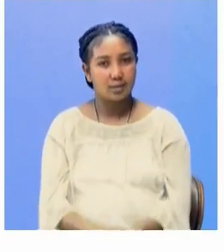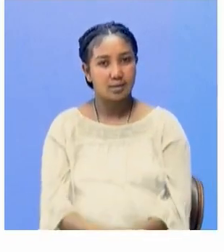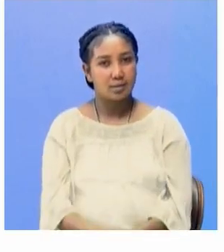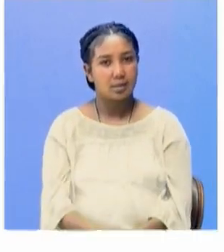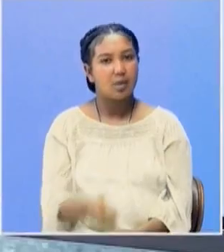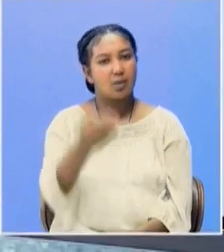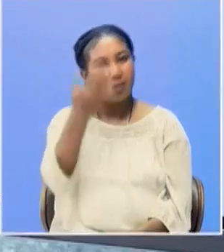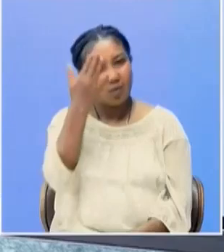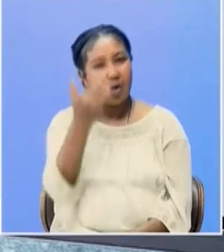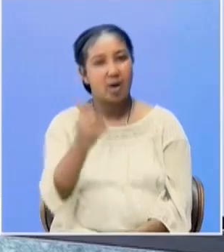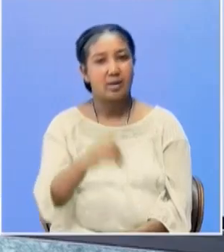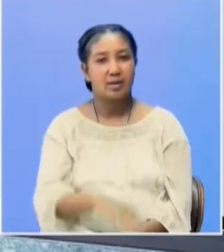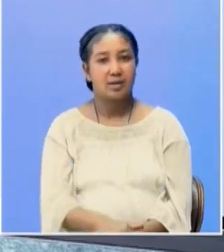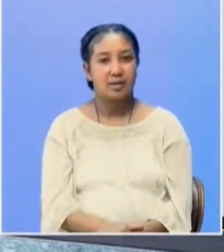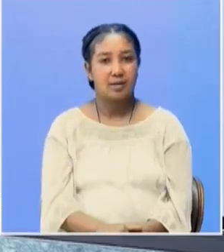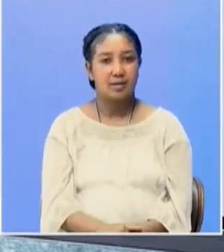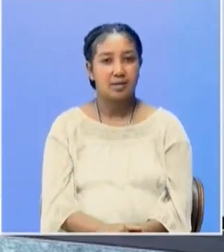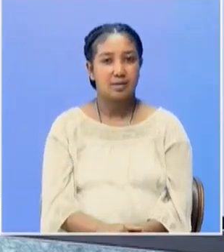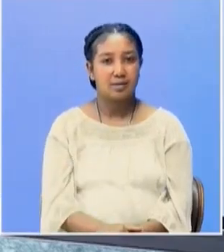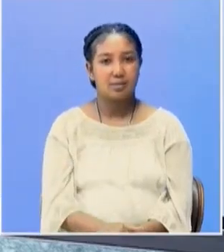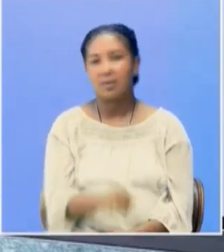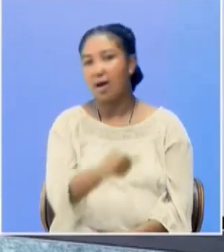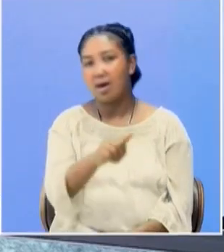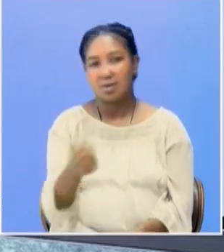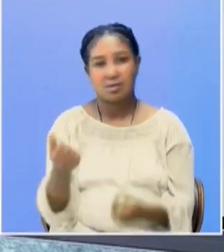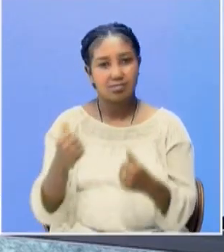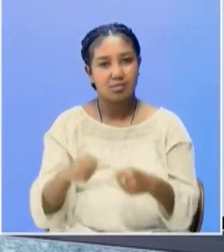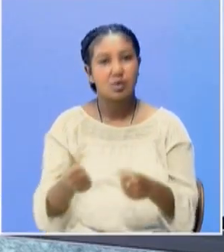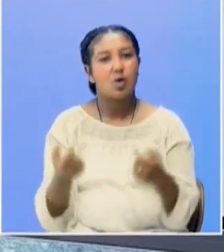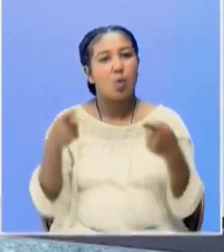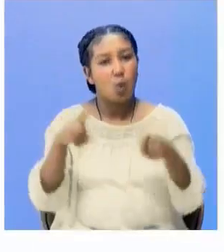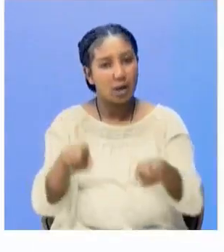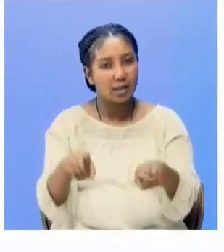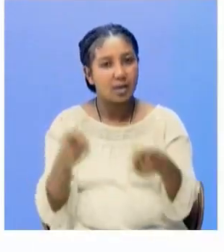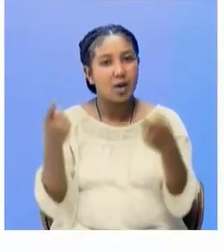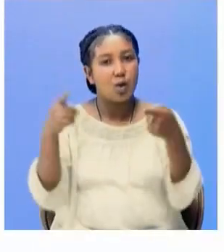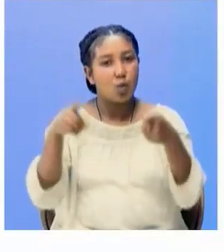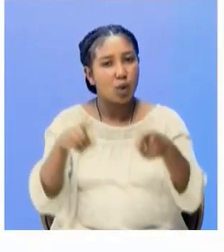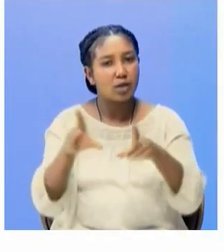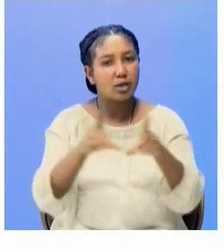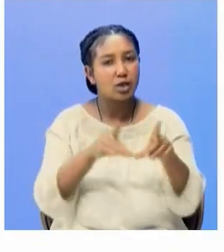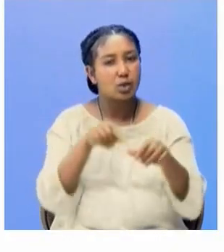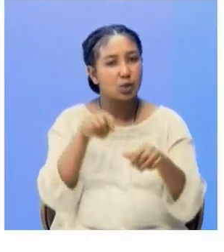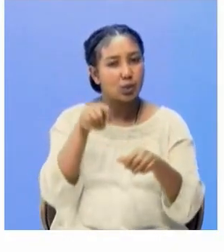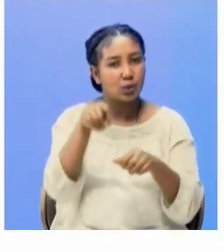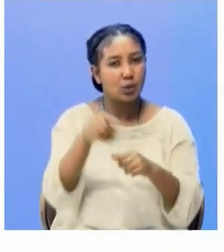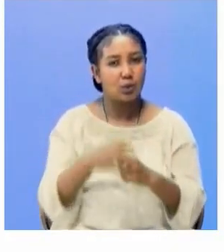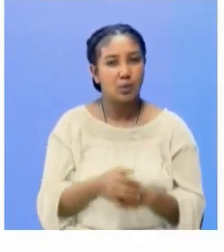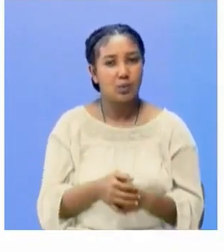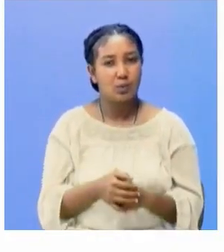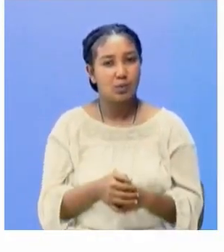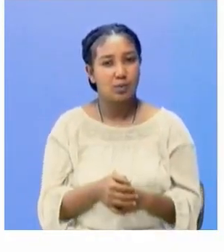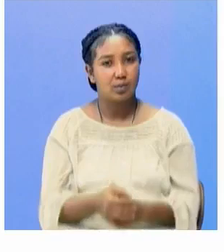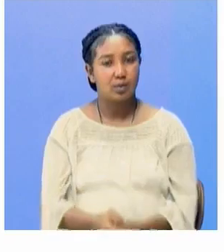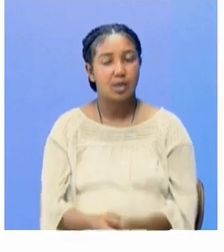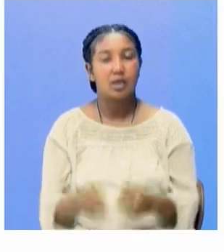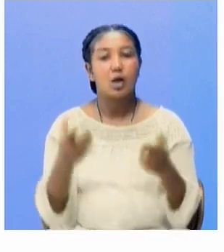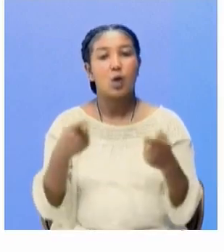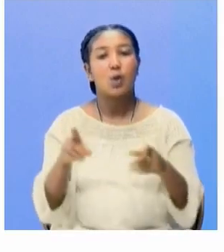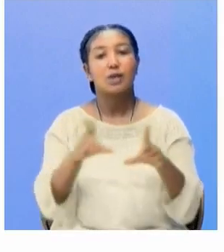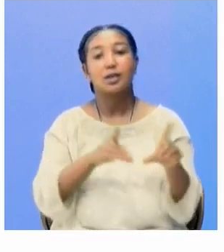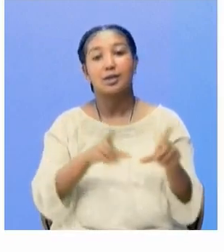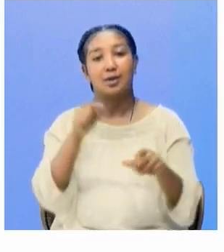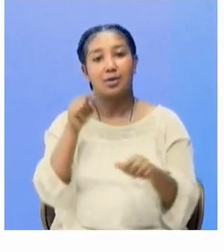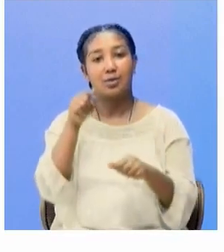Why? And the others. When? When did you? When did